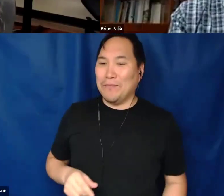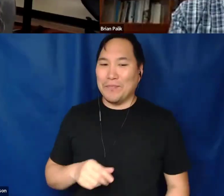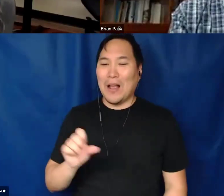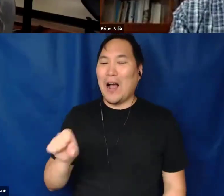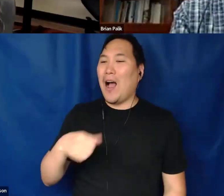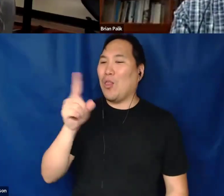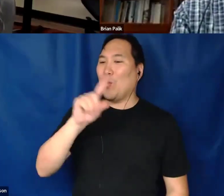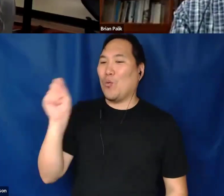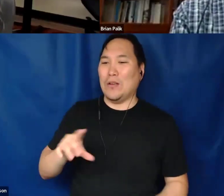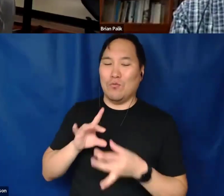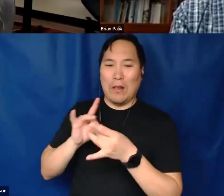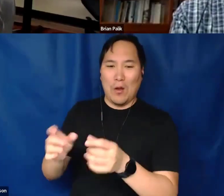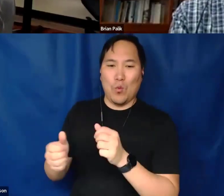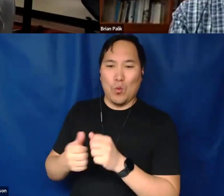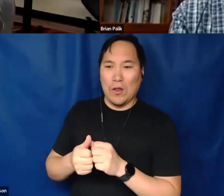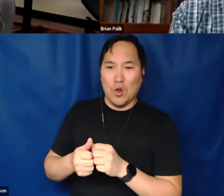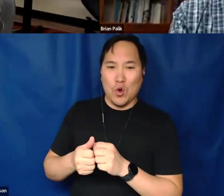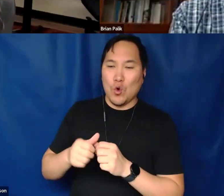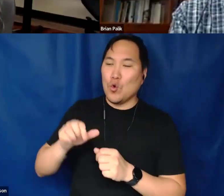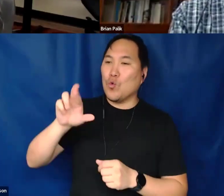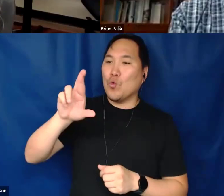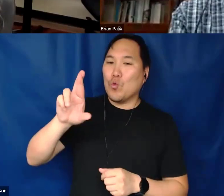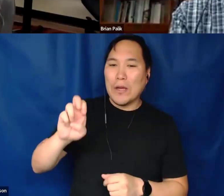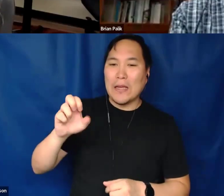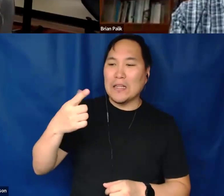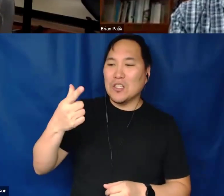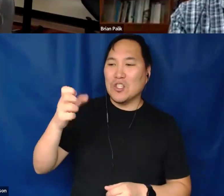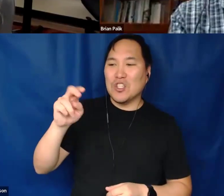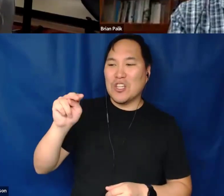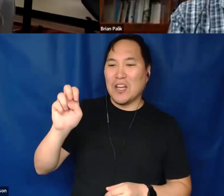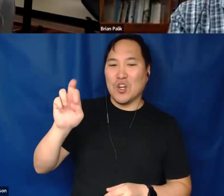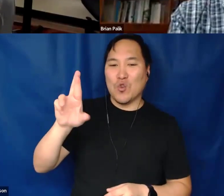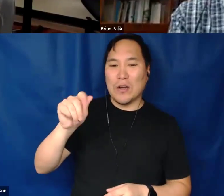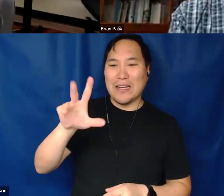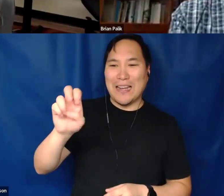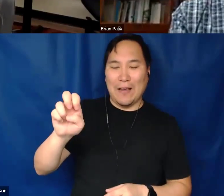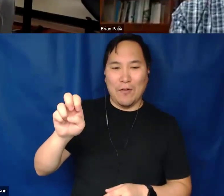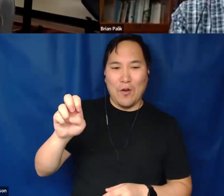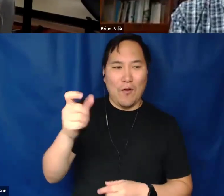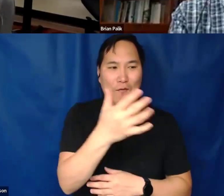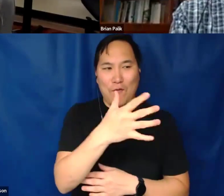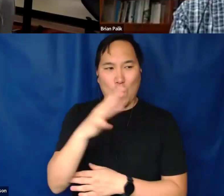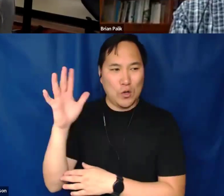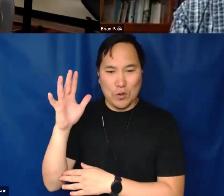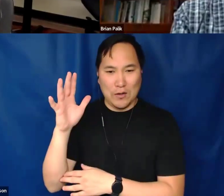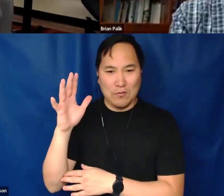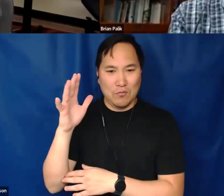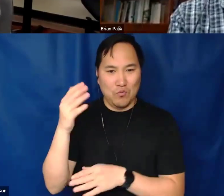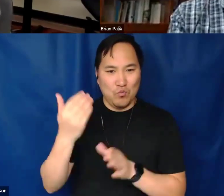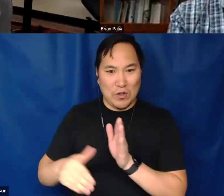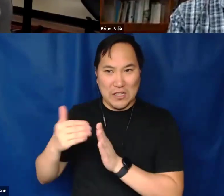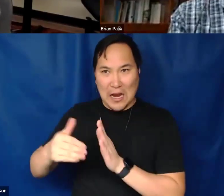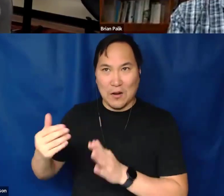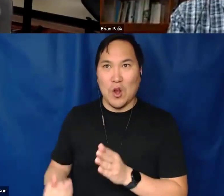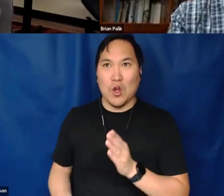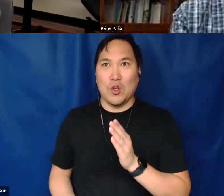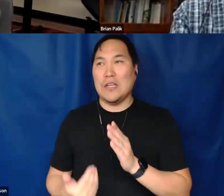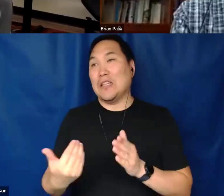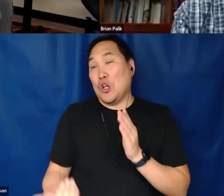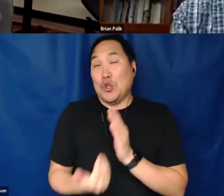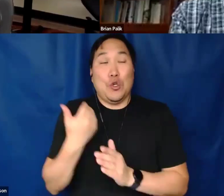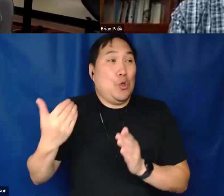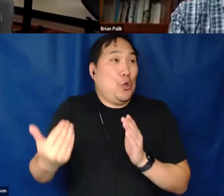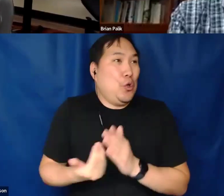kind of building on this one about regenerative forestry, and regenerative forestry as being a emerging category